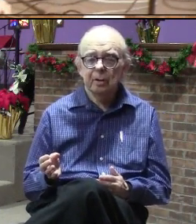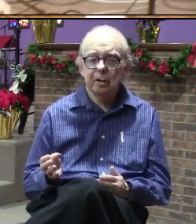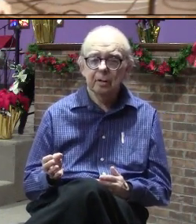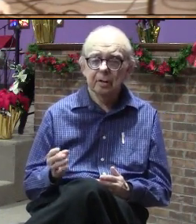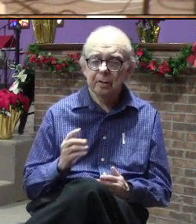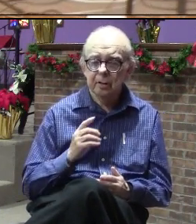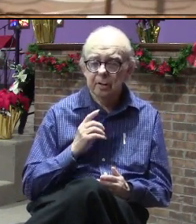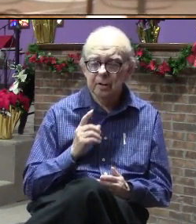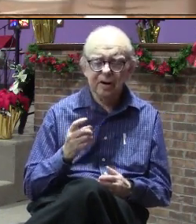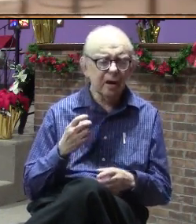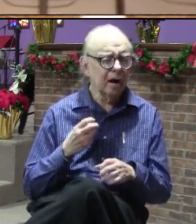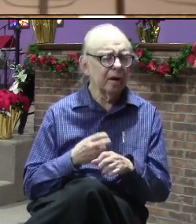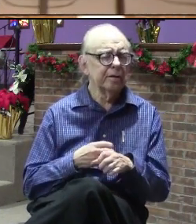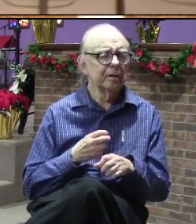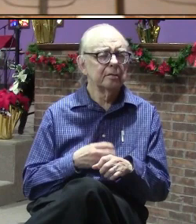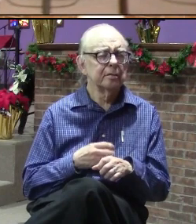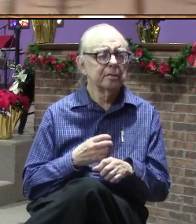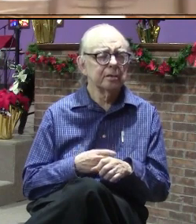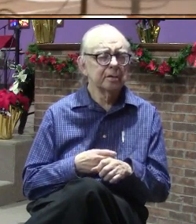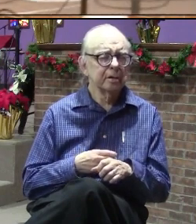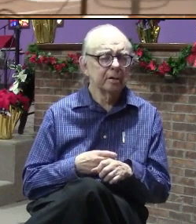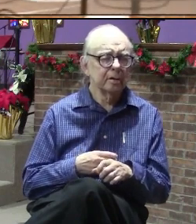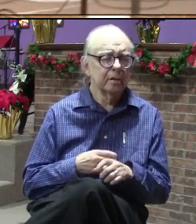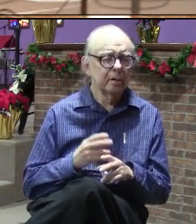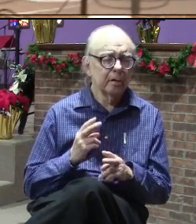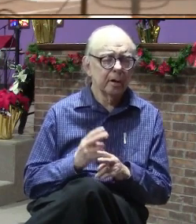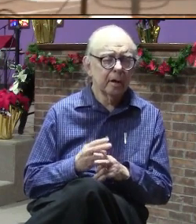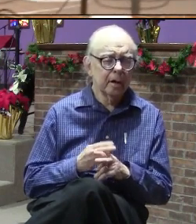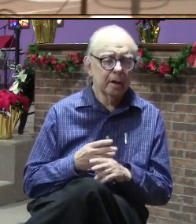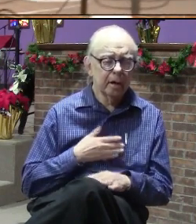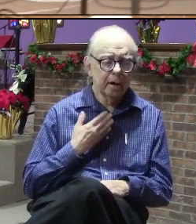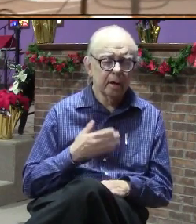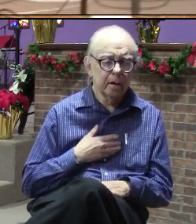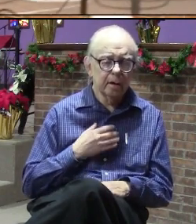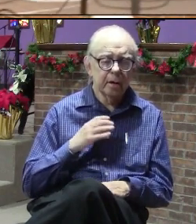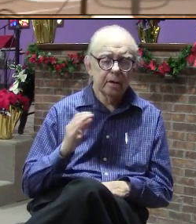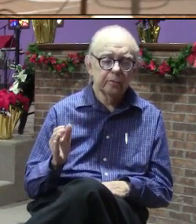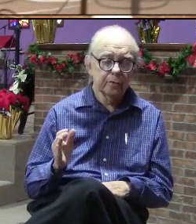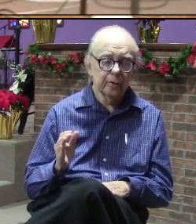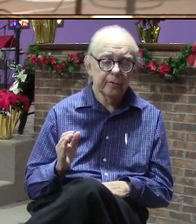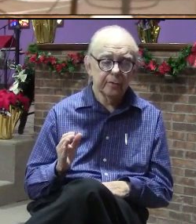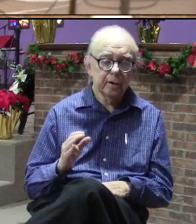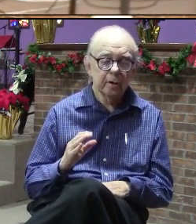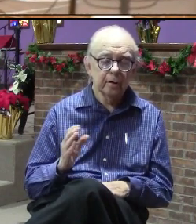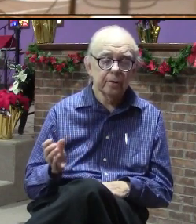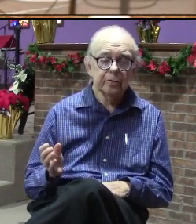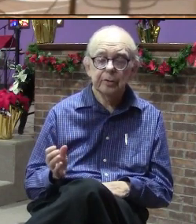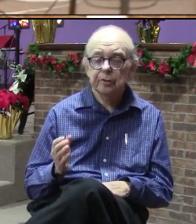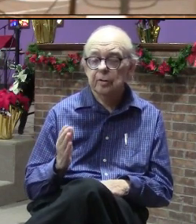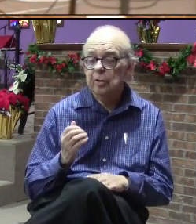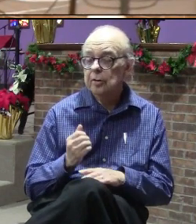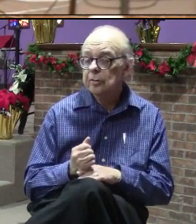it's really hard to keep the joy of Christmas to yourself.